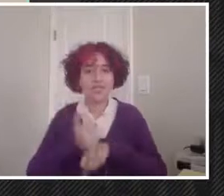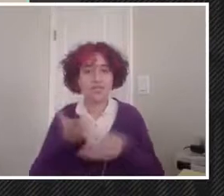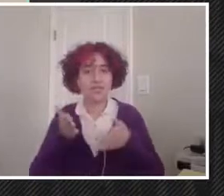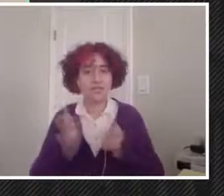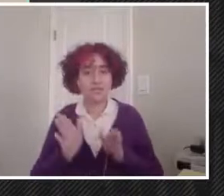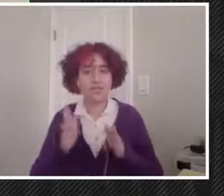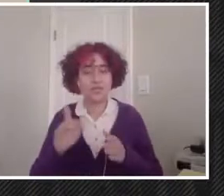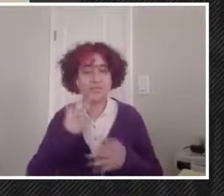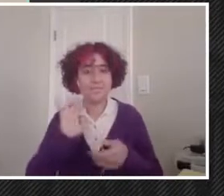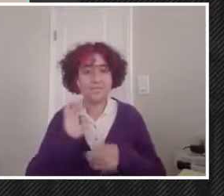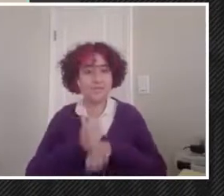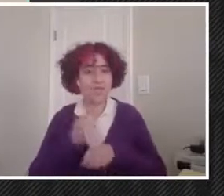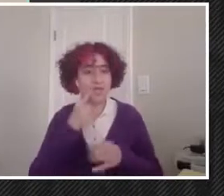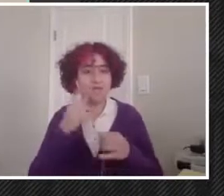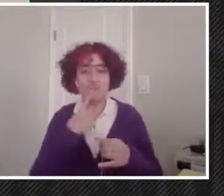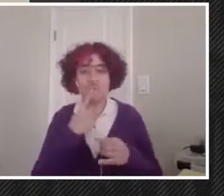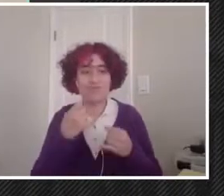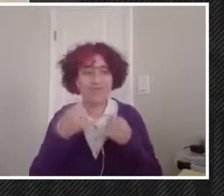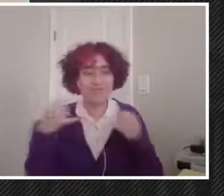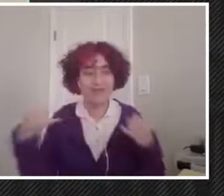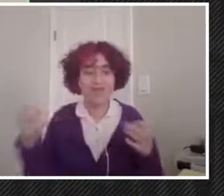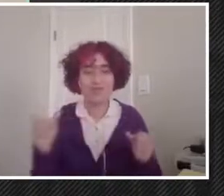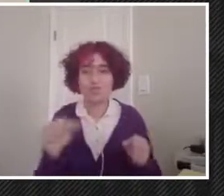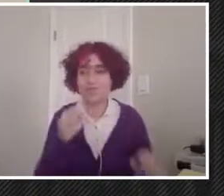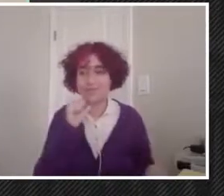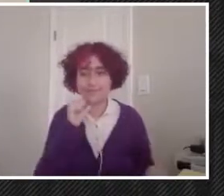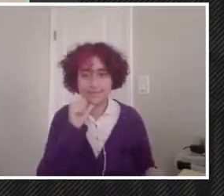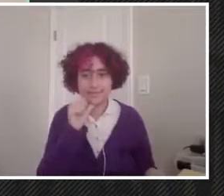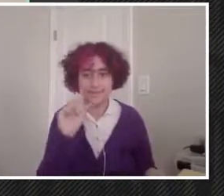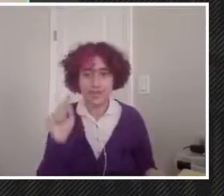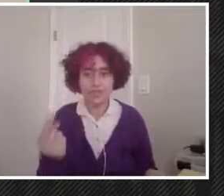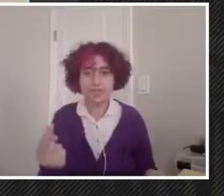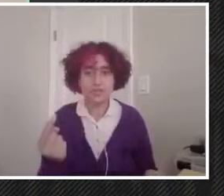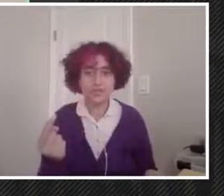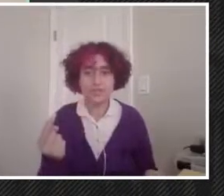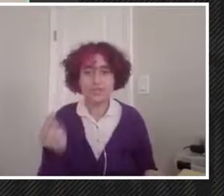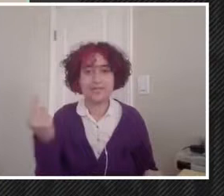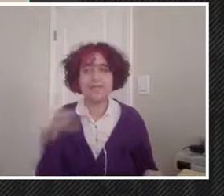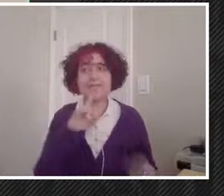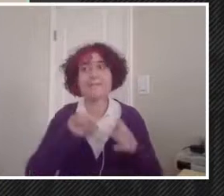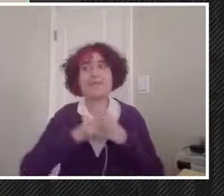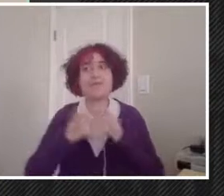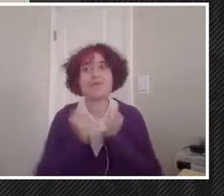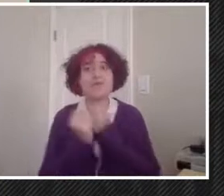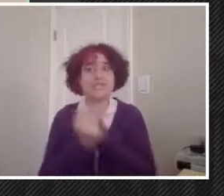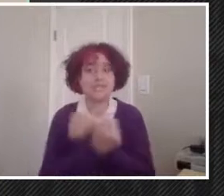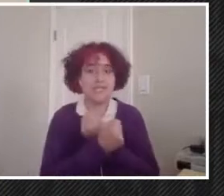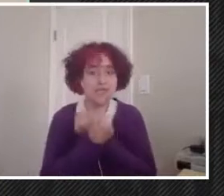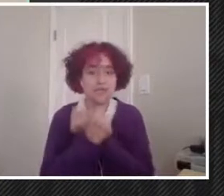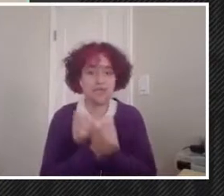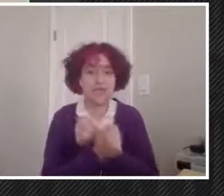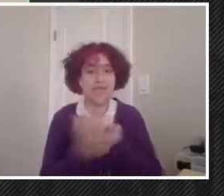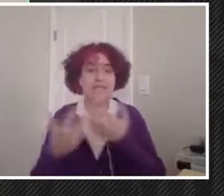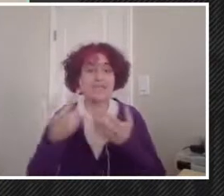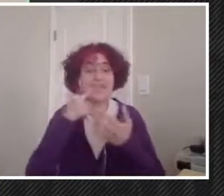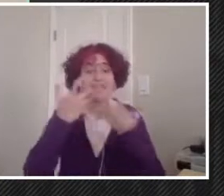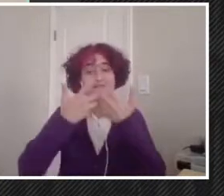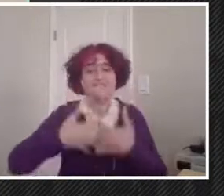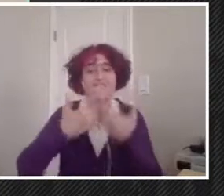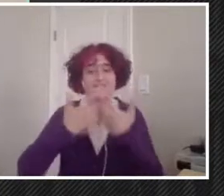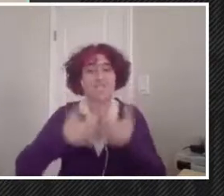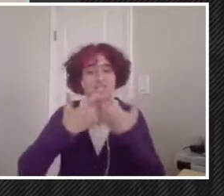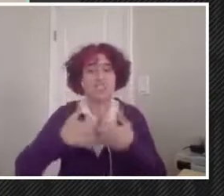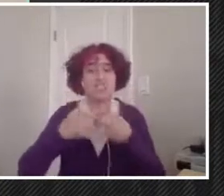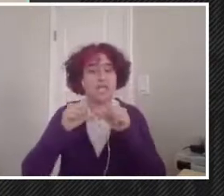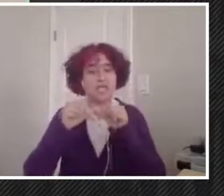so this is not just a function that began with slavery. It's a function that continued and continues today. And it's a